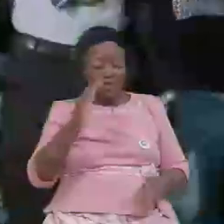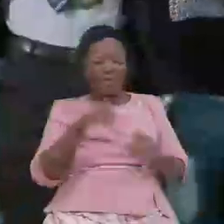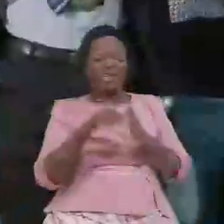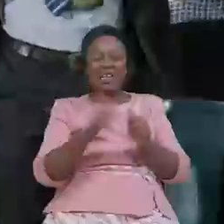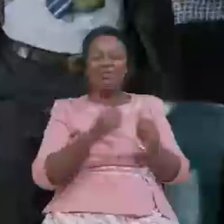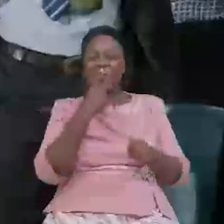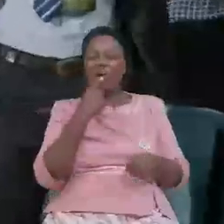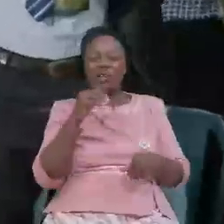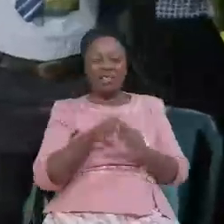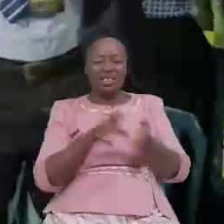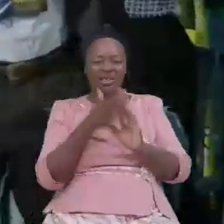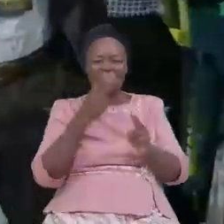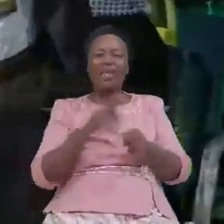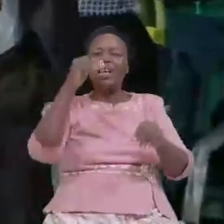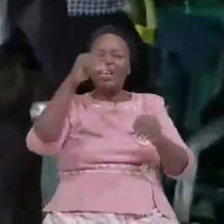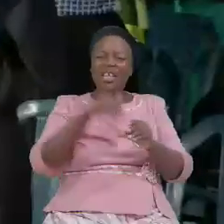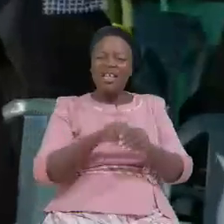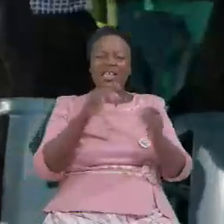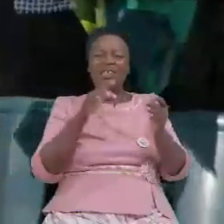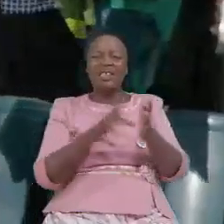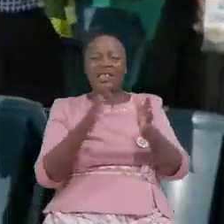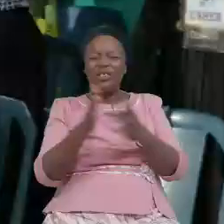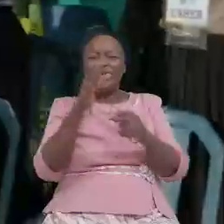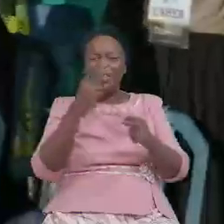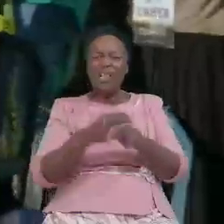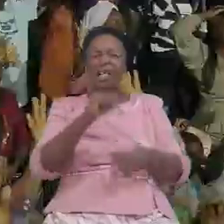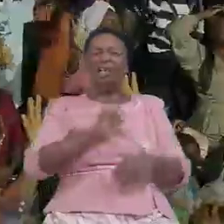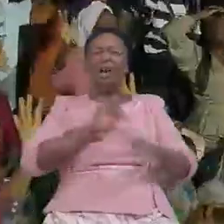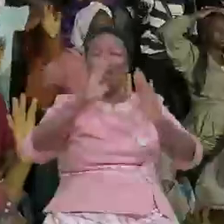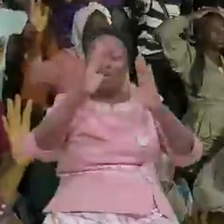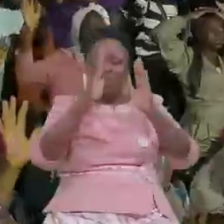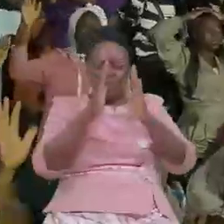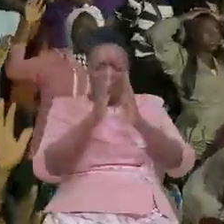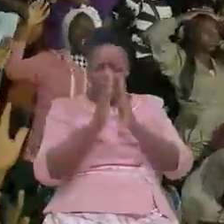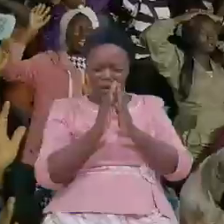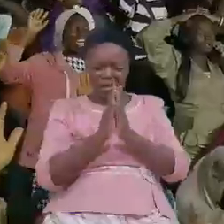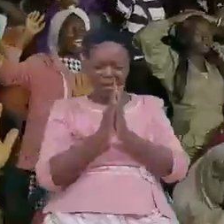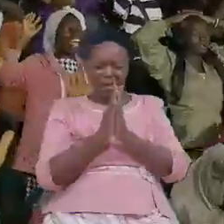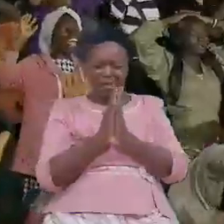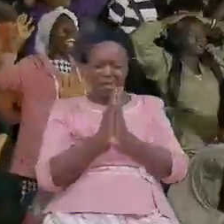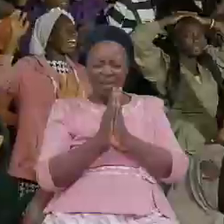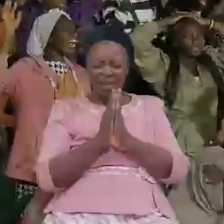In Jesus' name I pray.